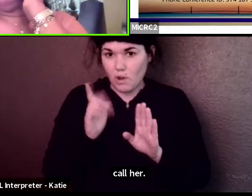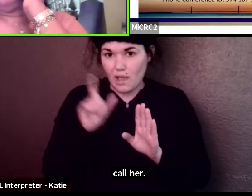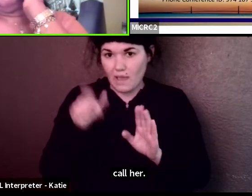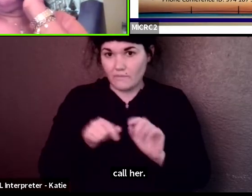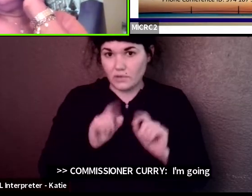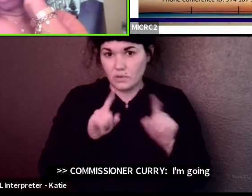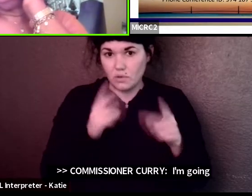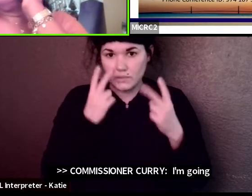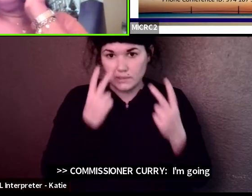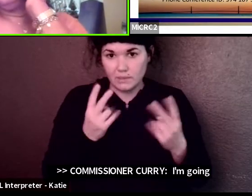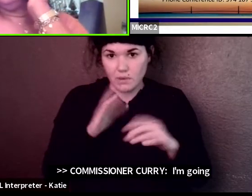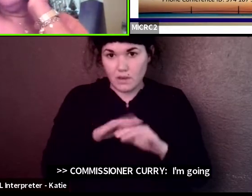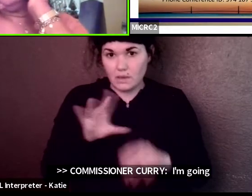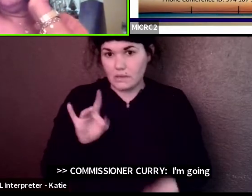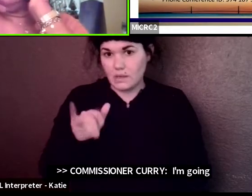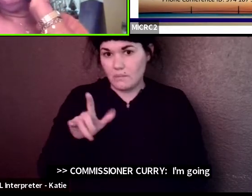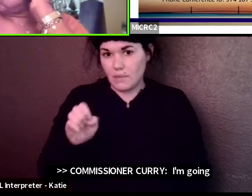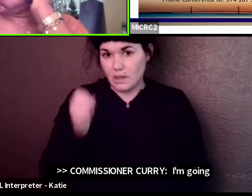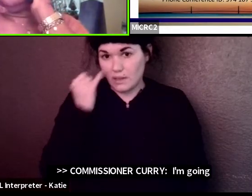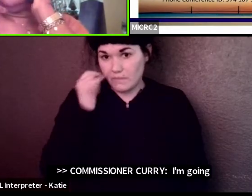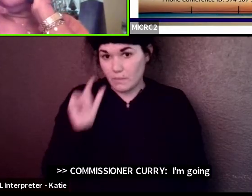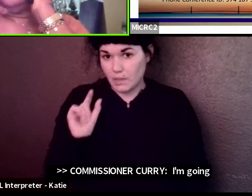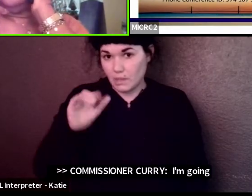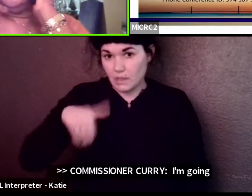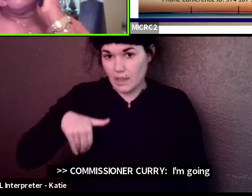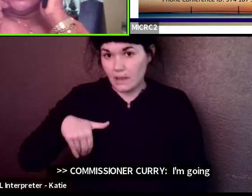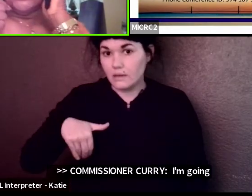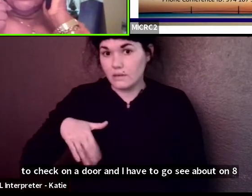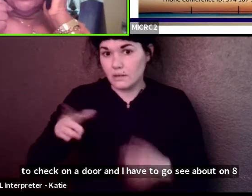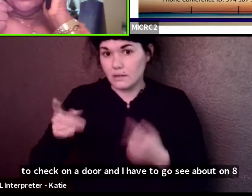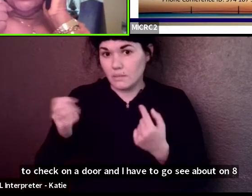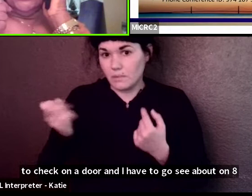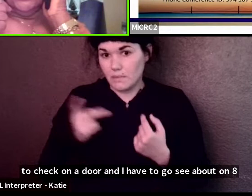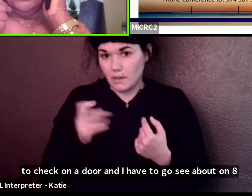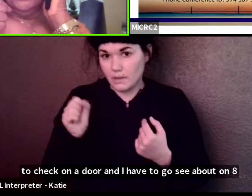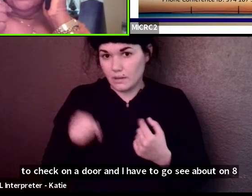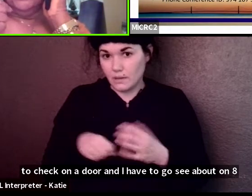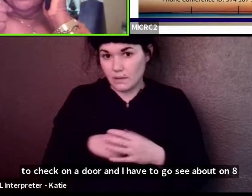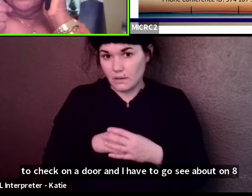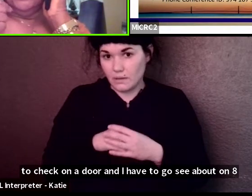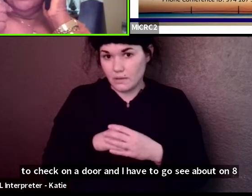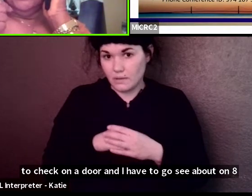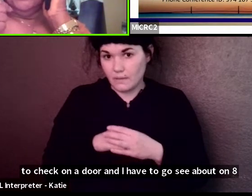about on eight mile if i'm a little late coming back yes